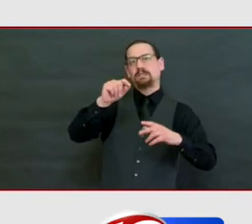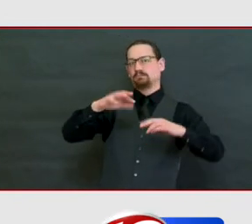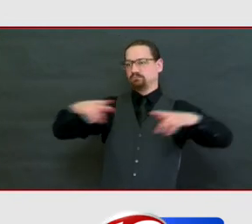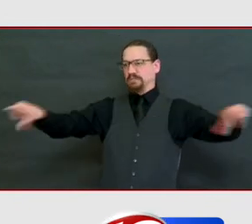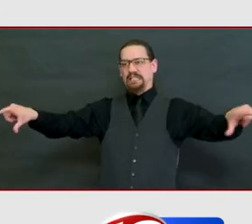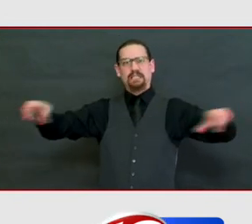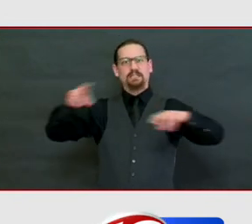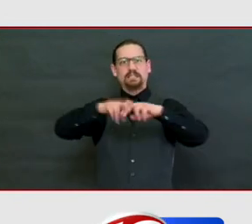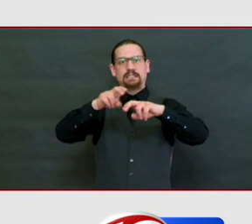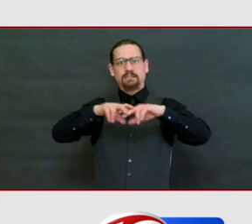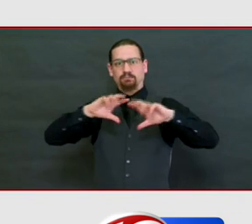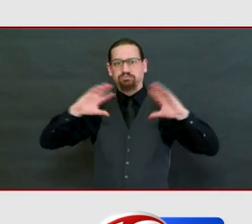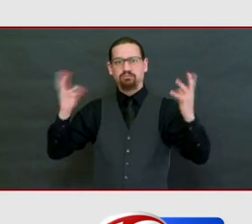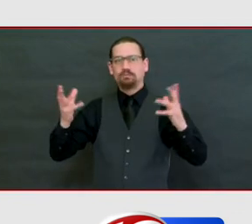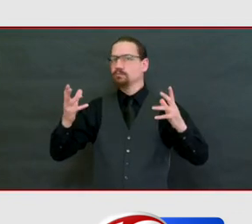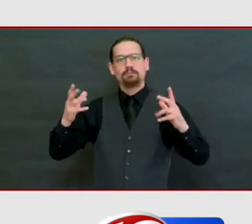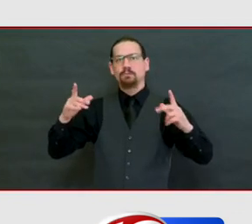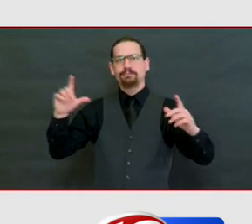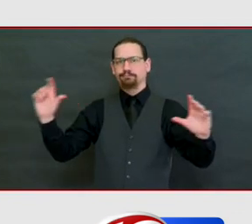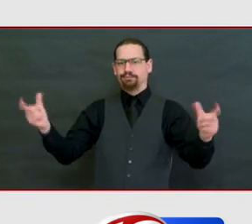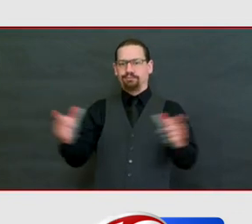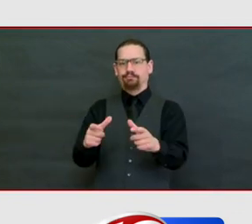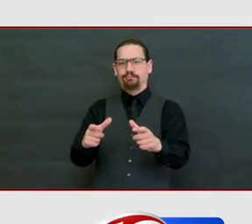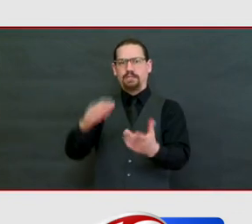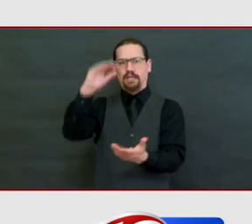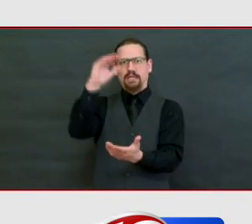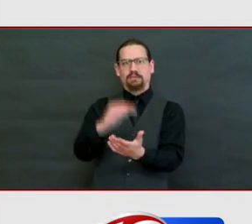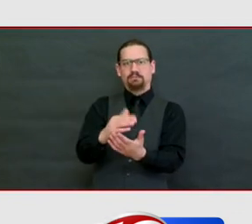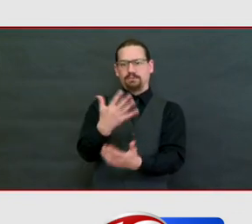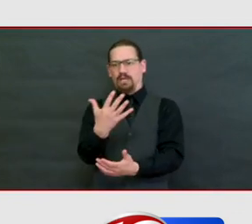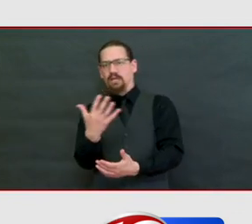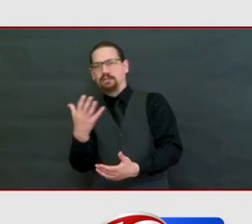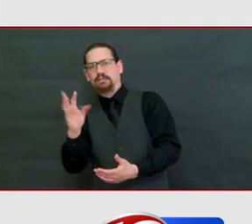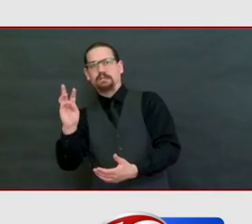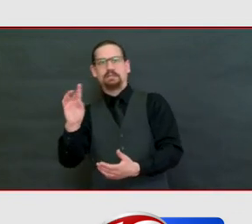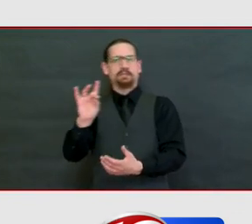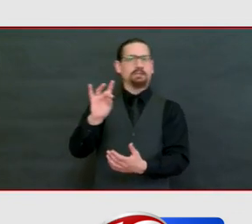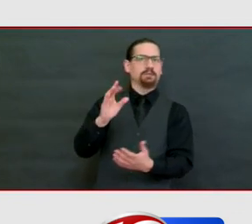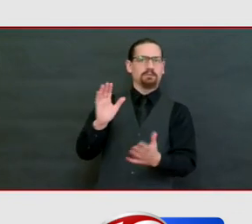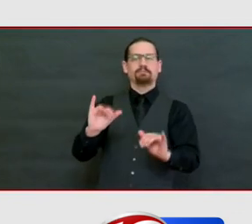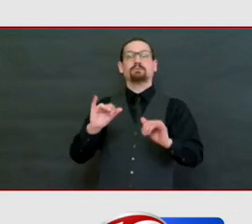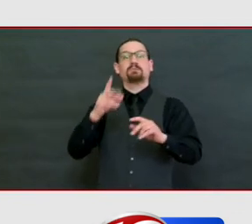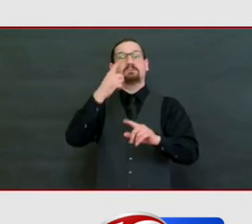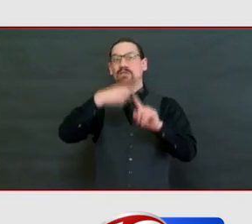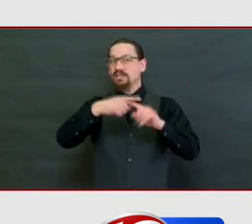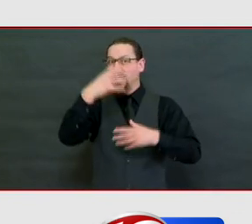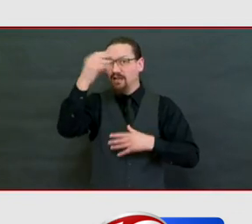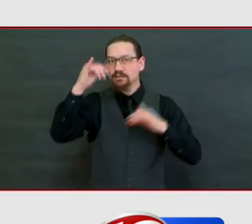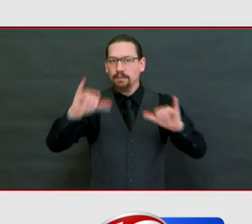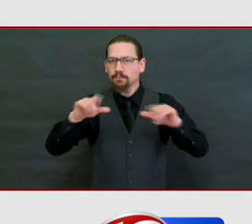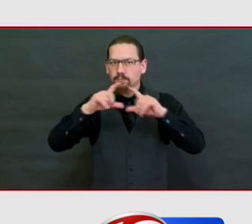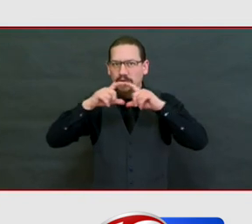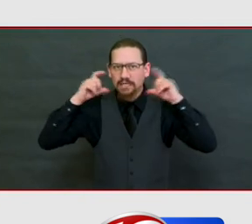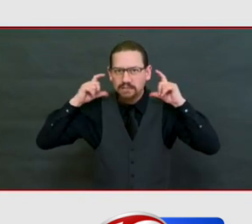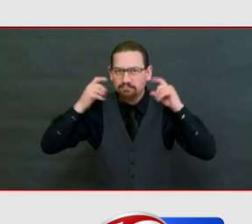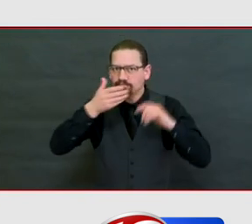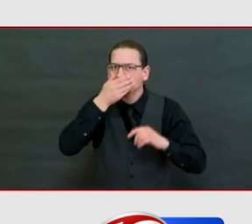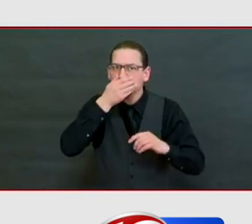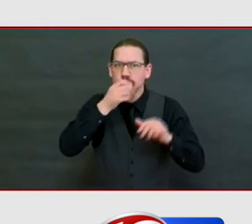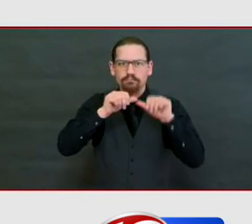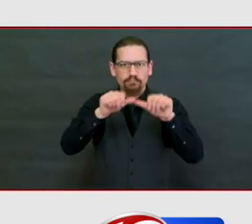start to realize that. In the navigating our way phase two, additional childcare options will be